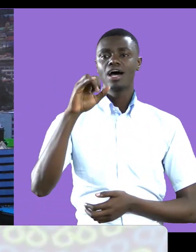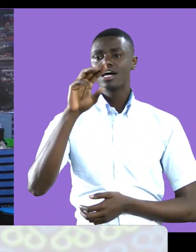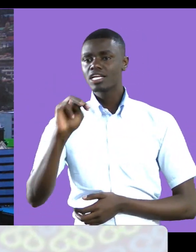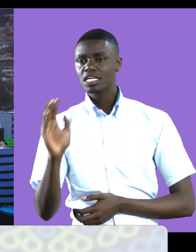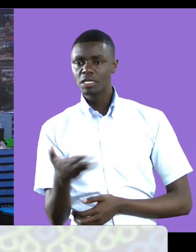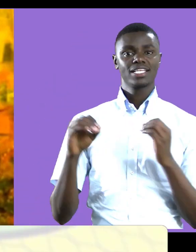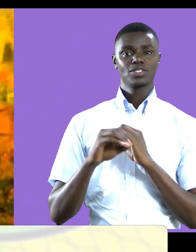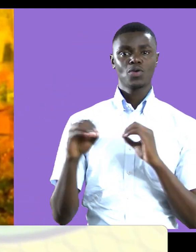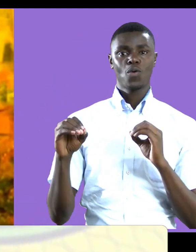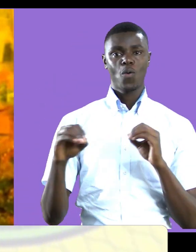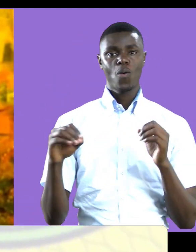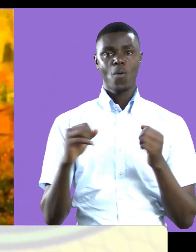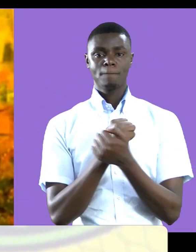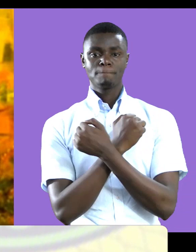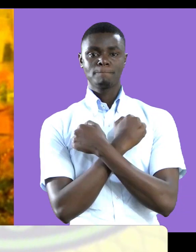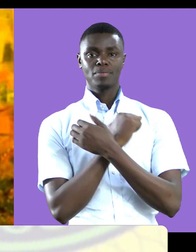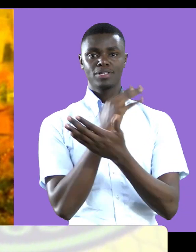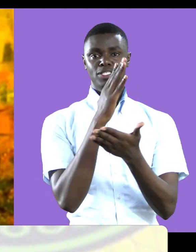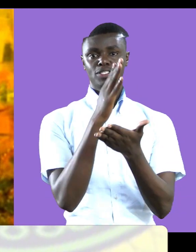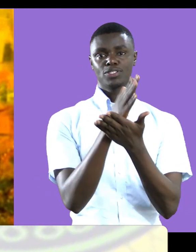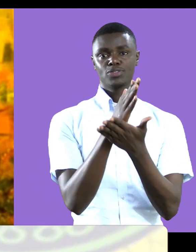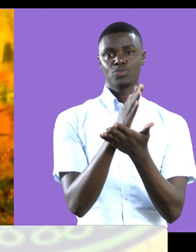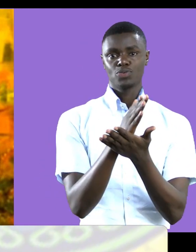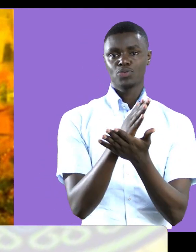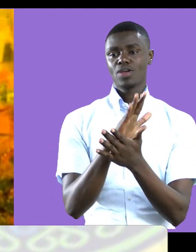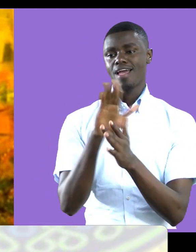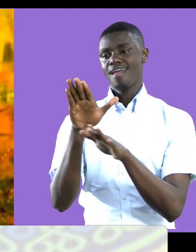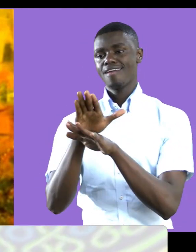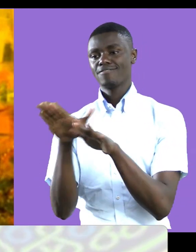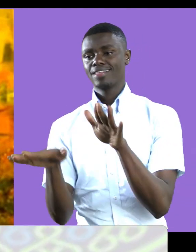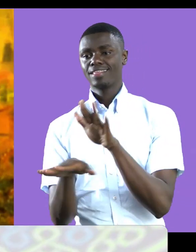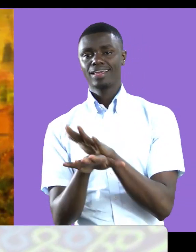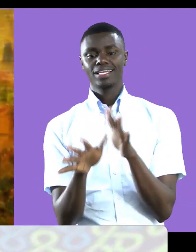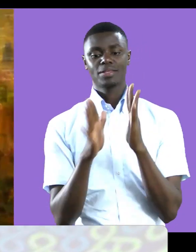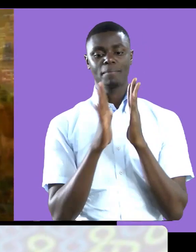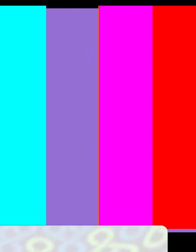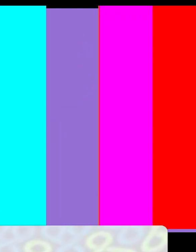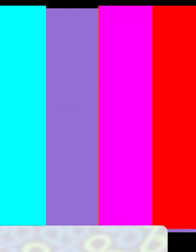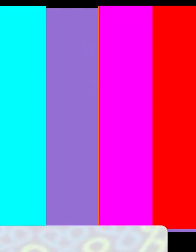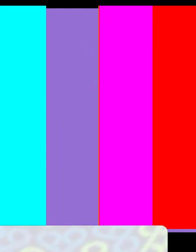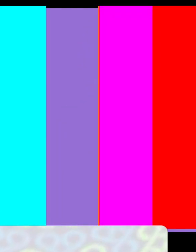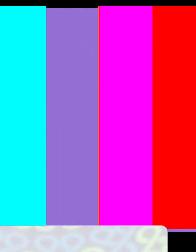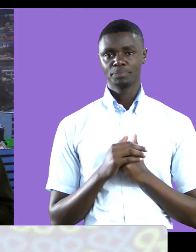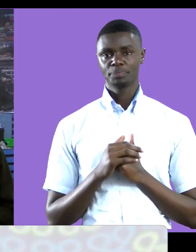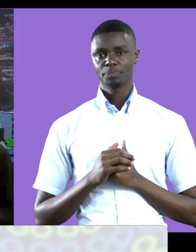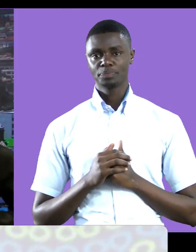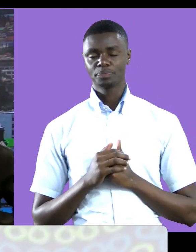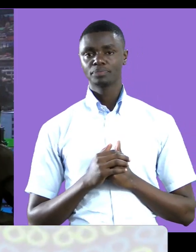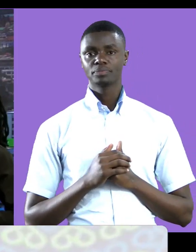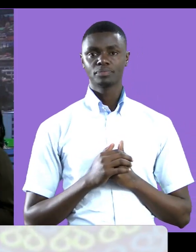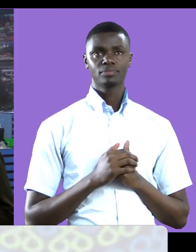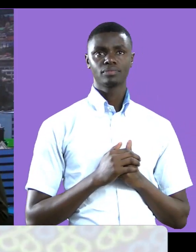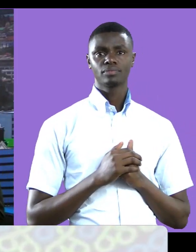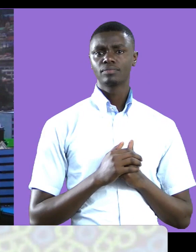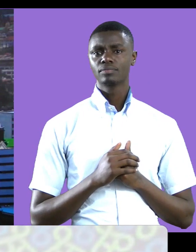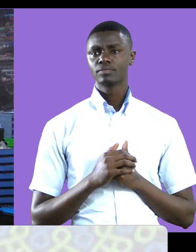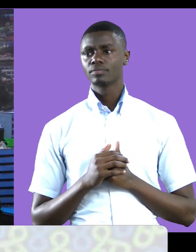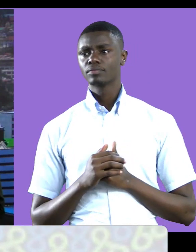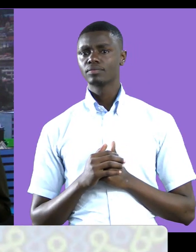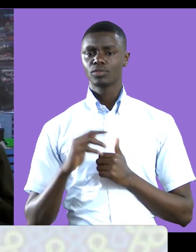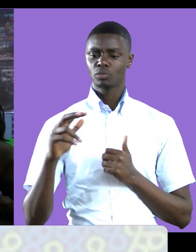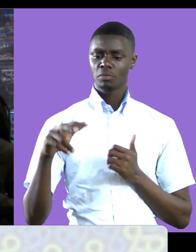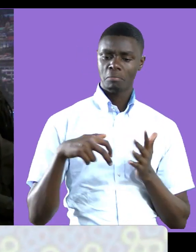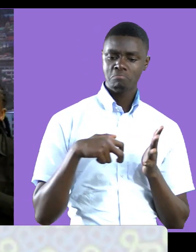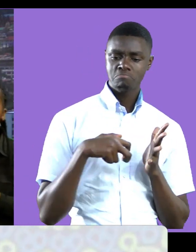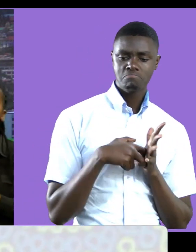na inafaa. Kila kitu ni maombi. Kila kitu ni nini? Maombi. Just have to call, just a request. Yes, please. Just get down on your